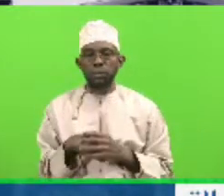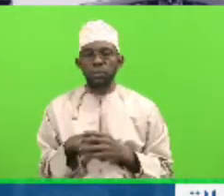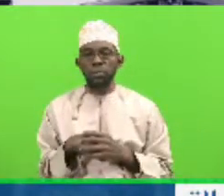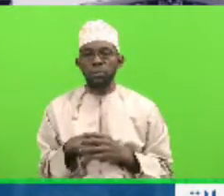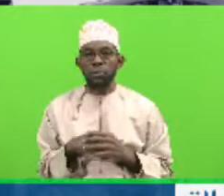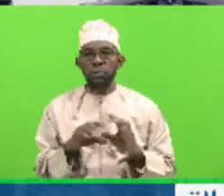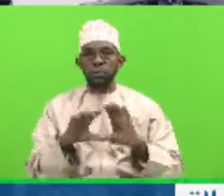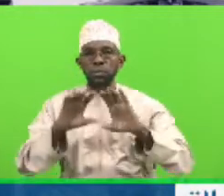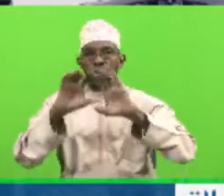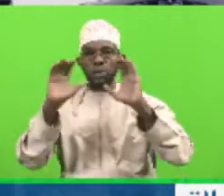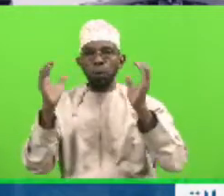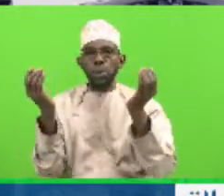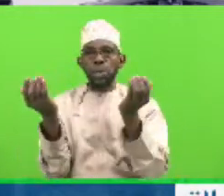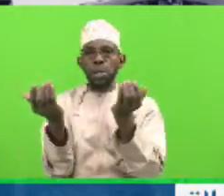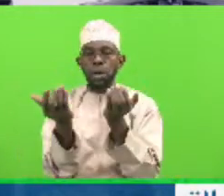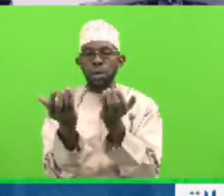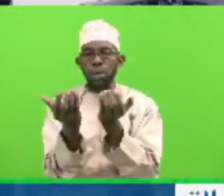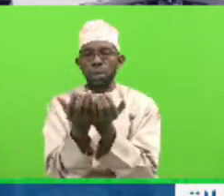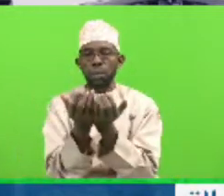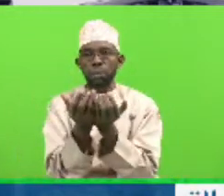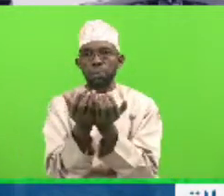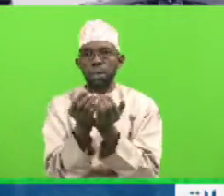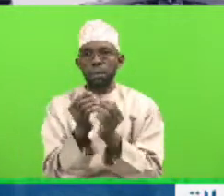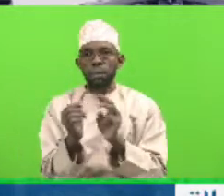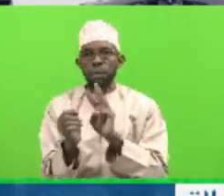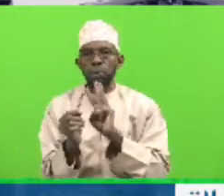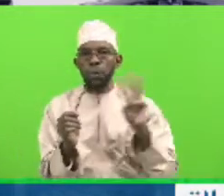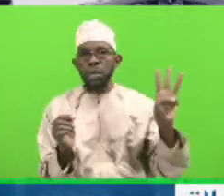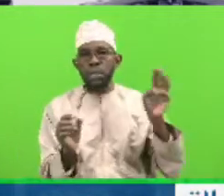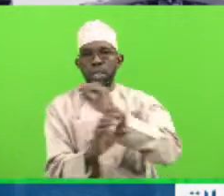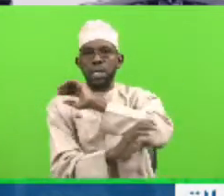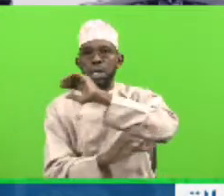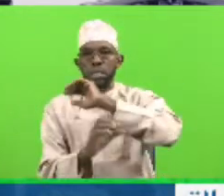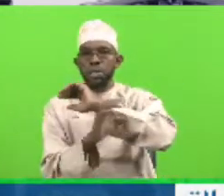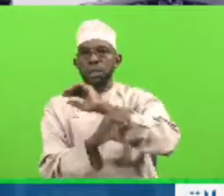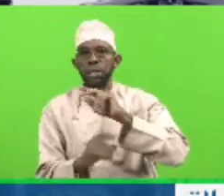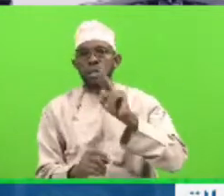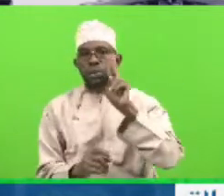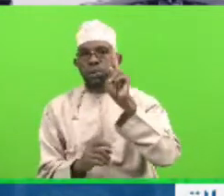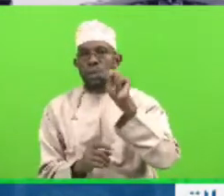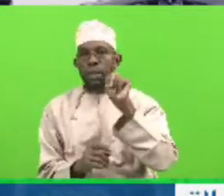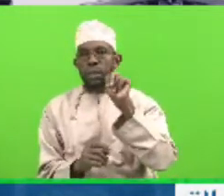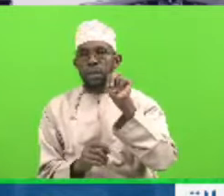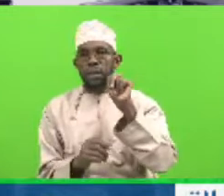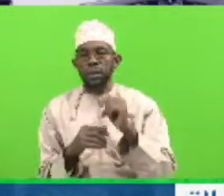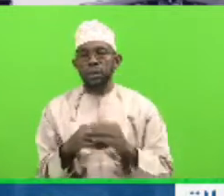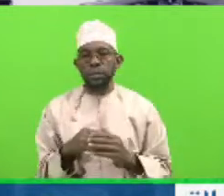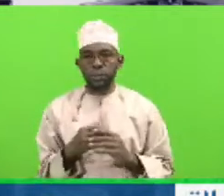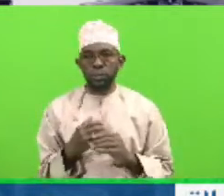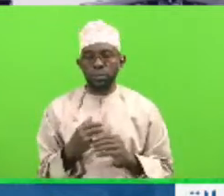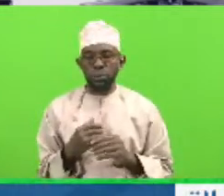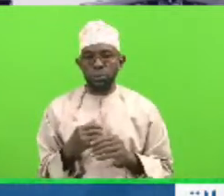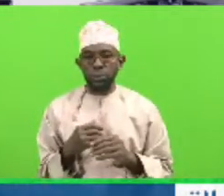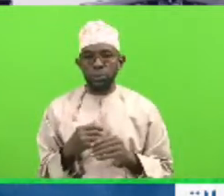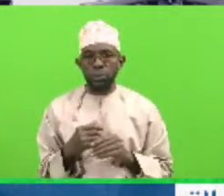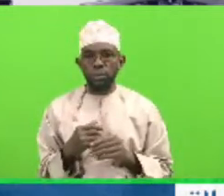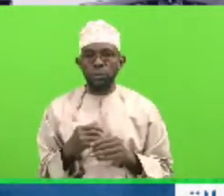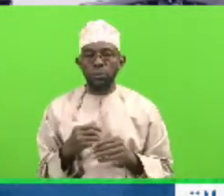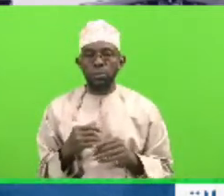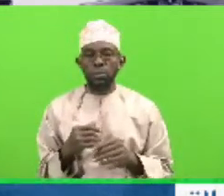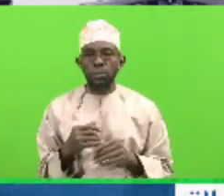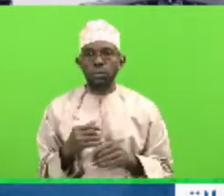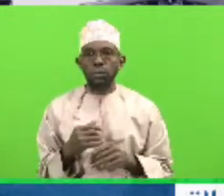It's a global agenda by Western states and the United Nations.